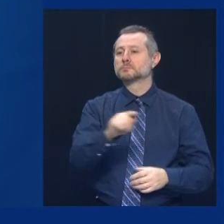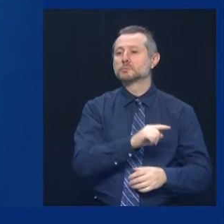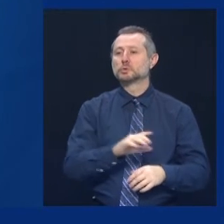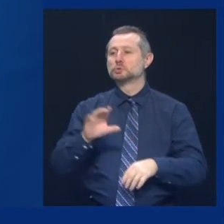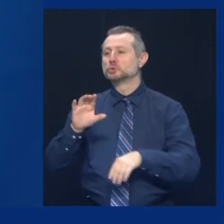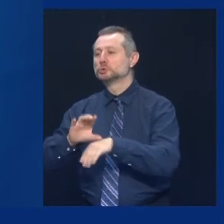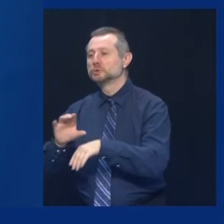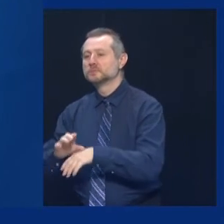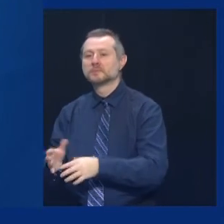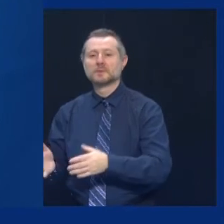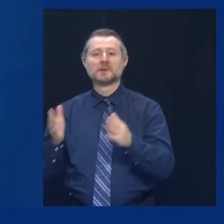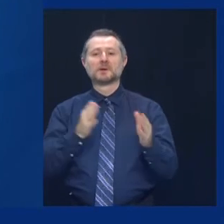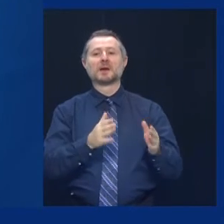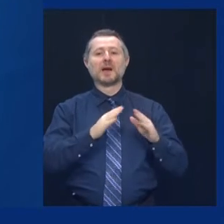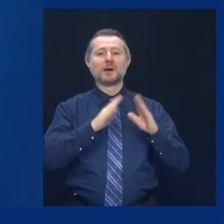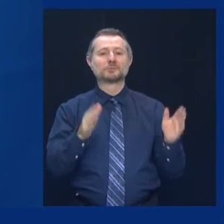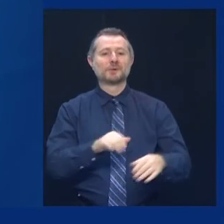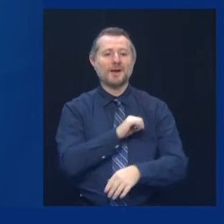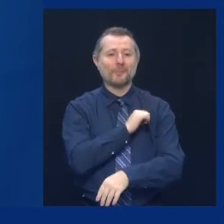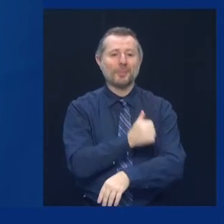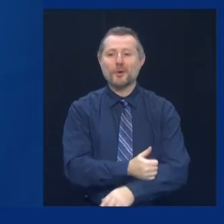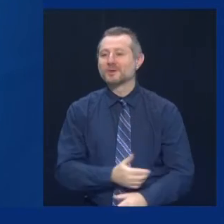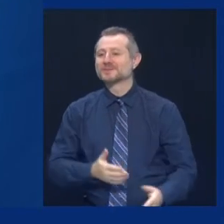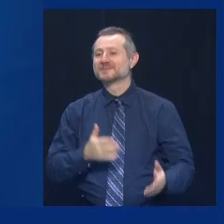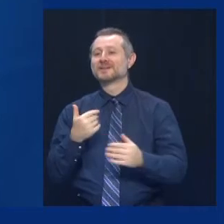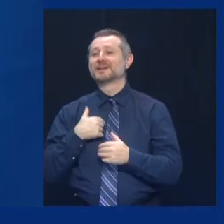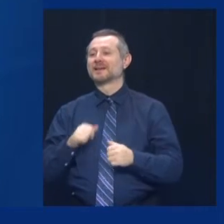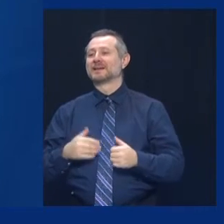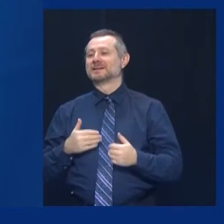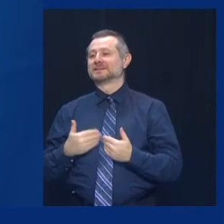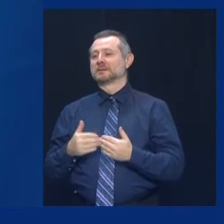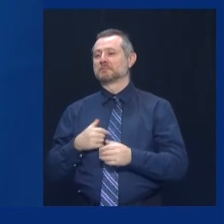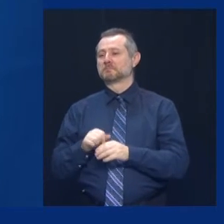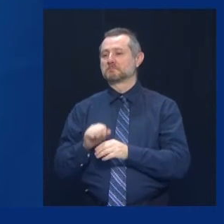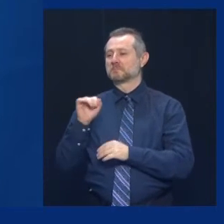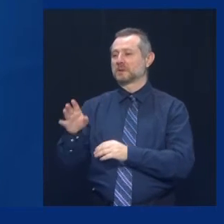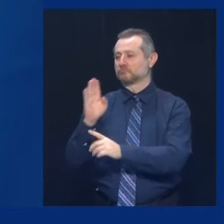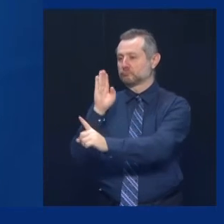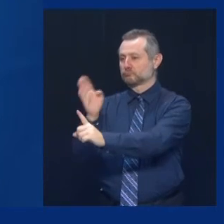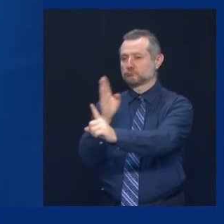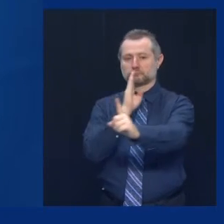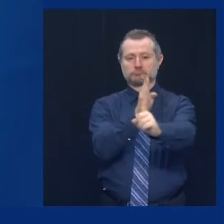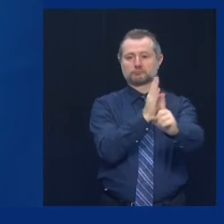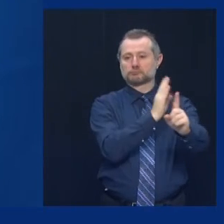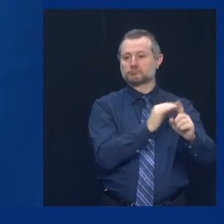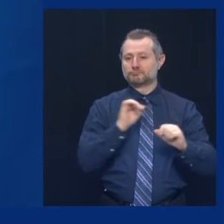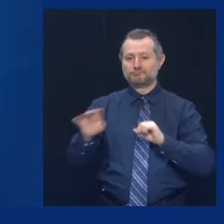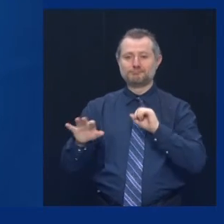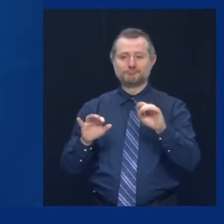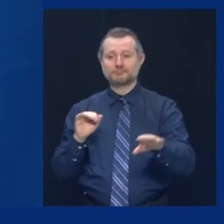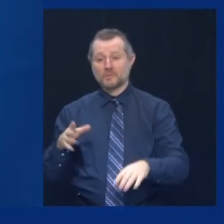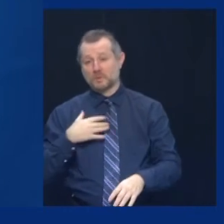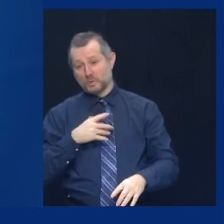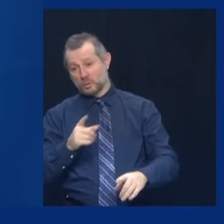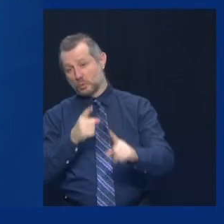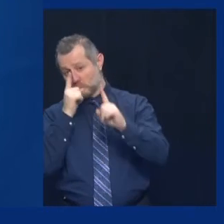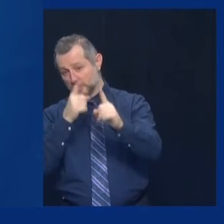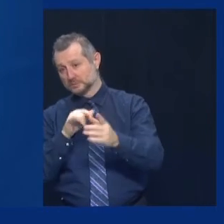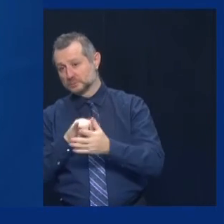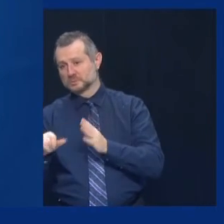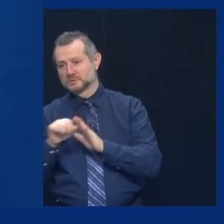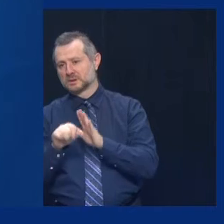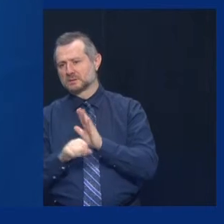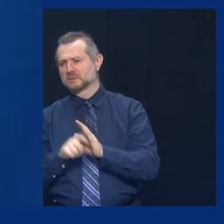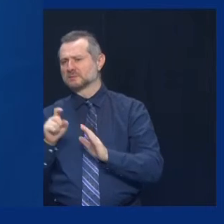can just send it to those places. Again, my goal is this state should do a better